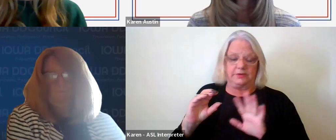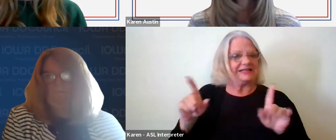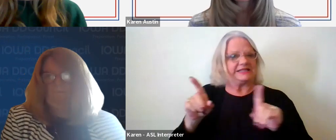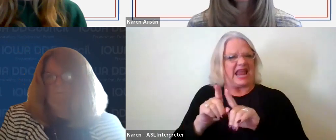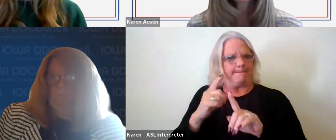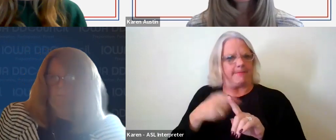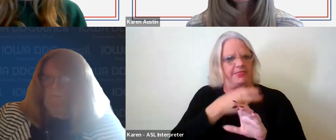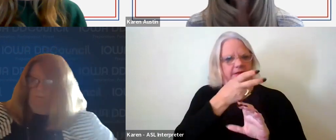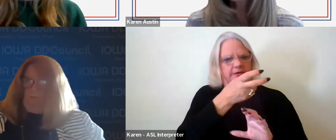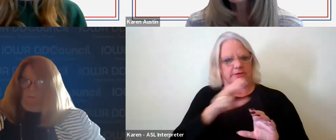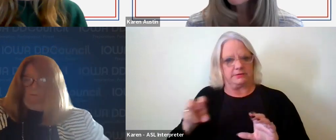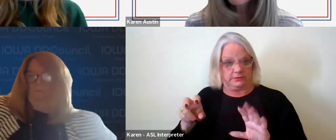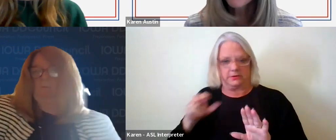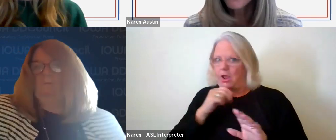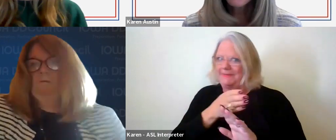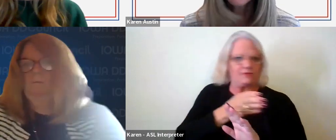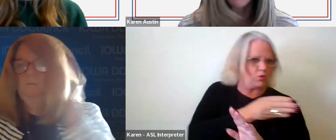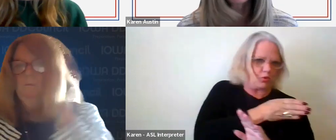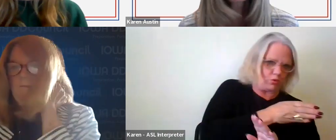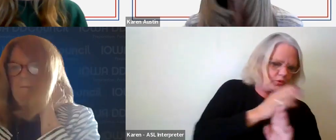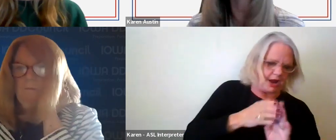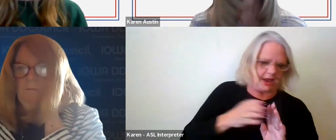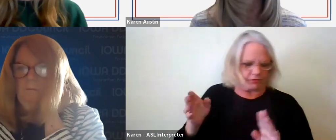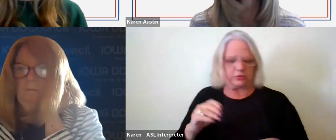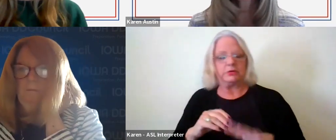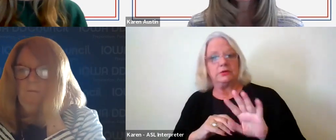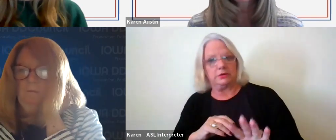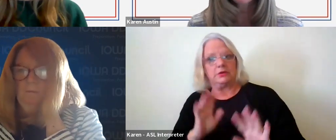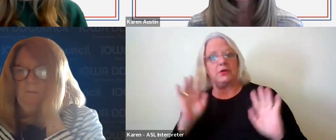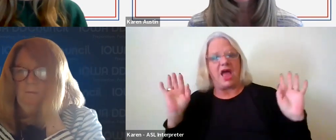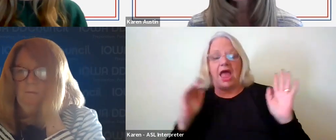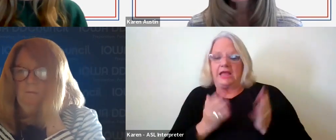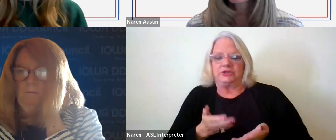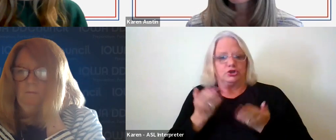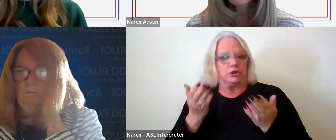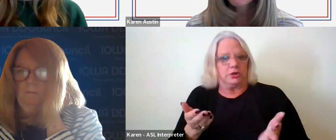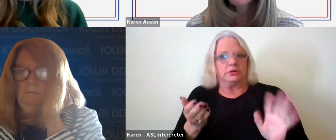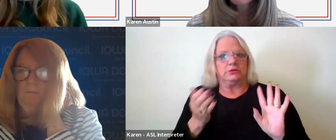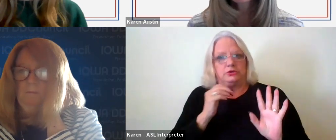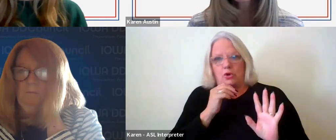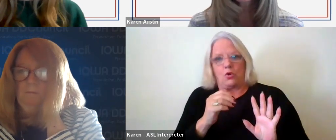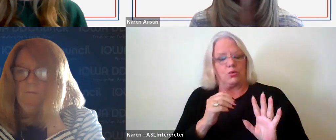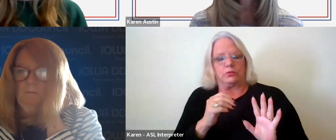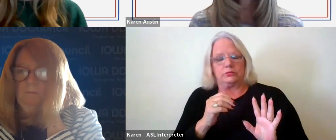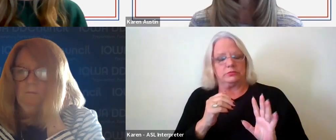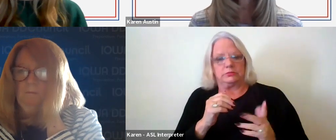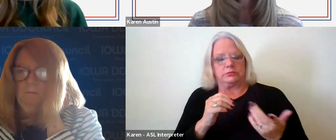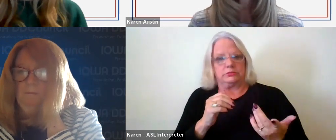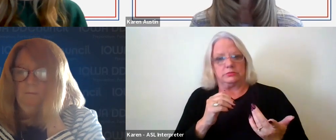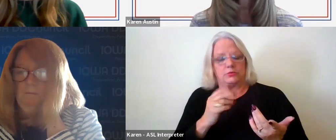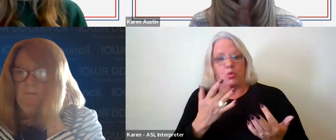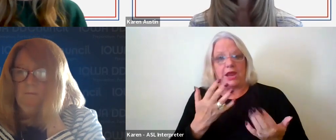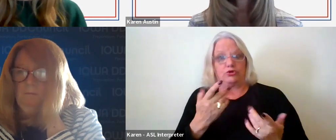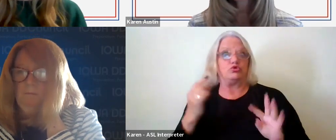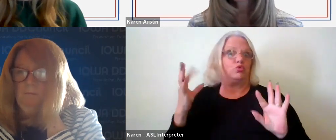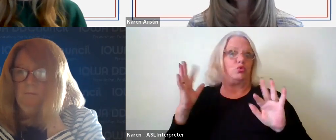over. You know, if I were to give advice, I would make sure that you don't make that a long period of time, because you are going to have to